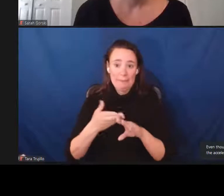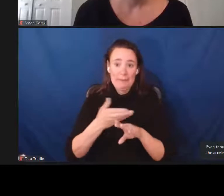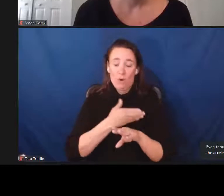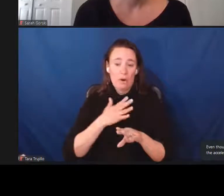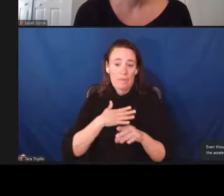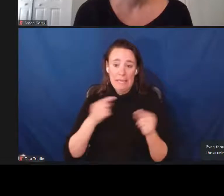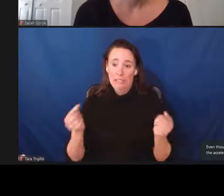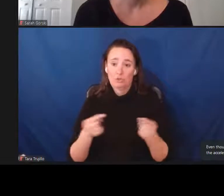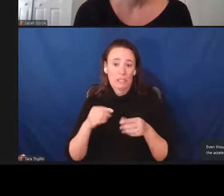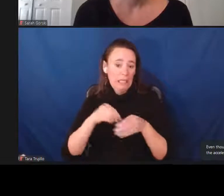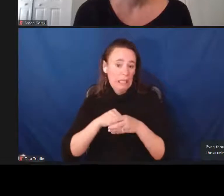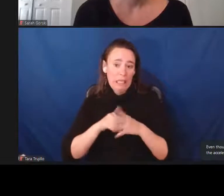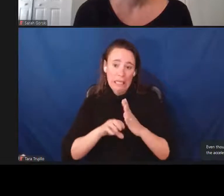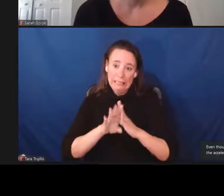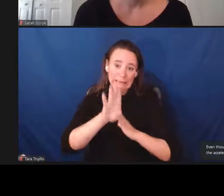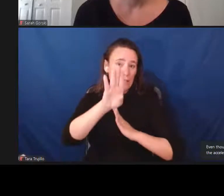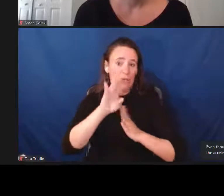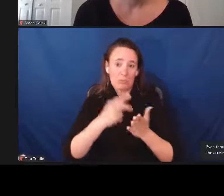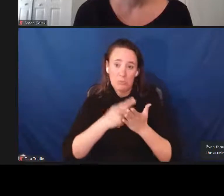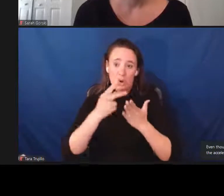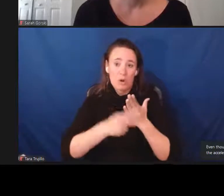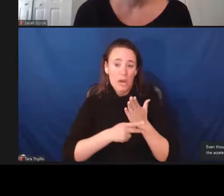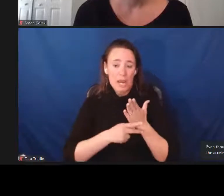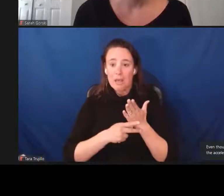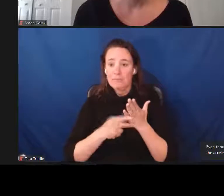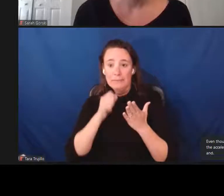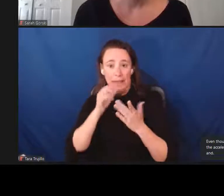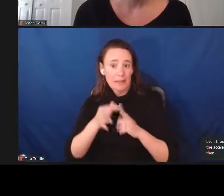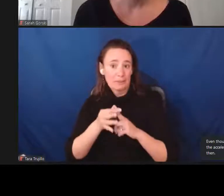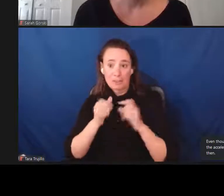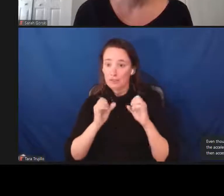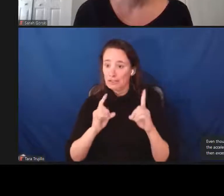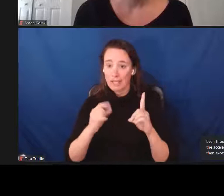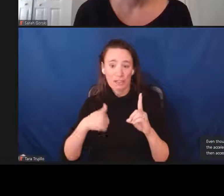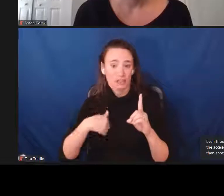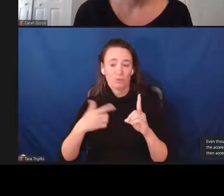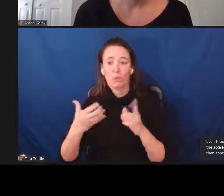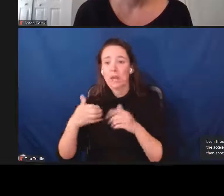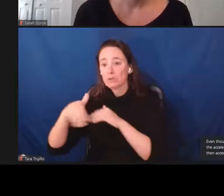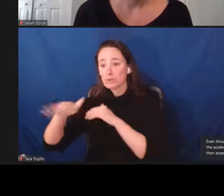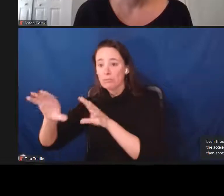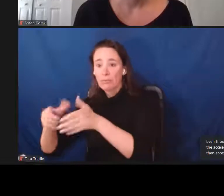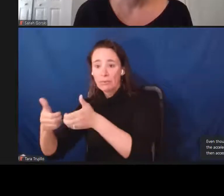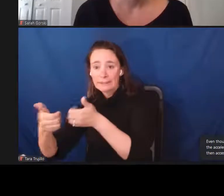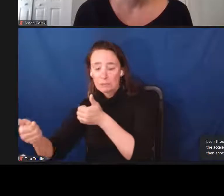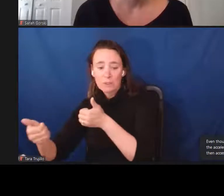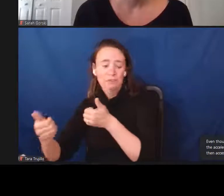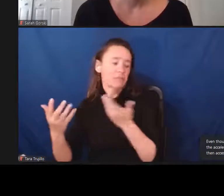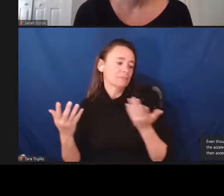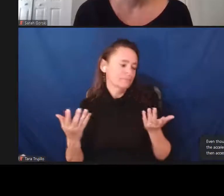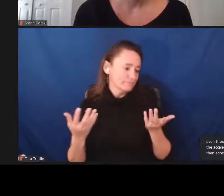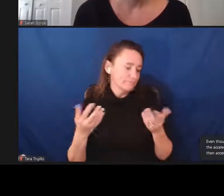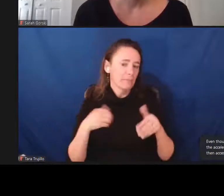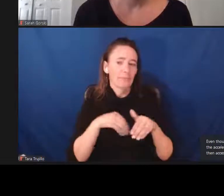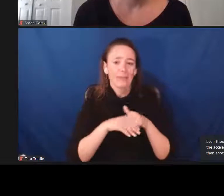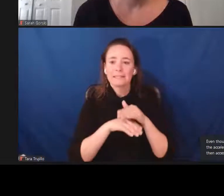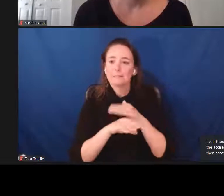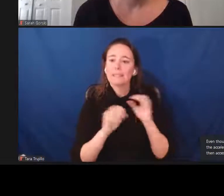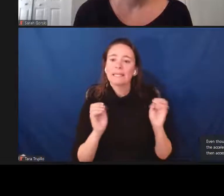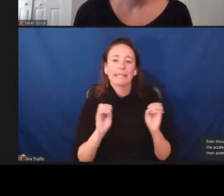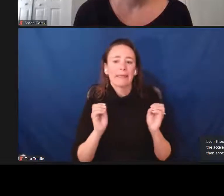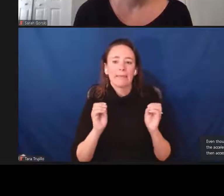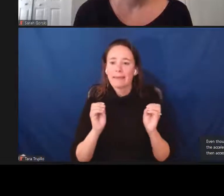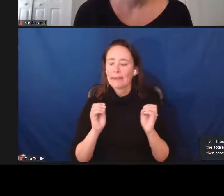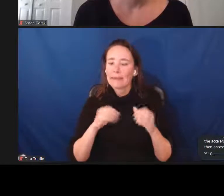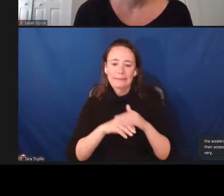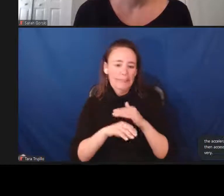the way through. So, and then accessibility wise, nothing was accessible. There